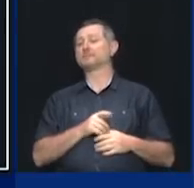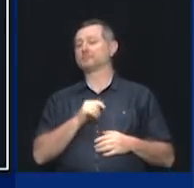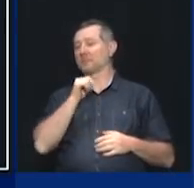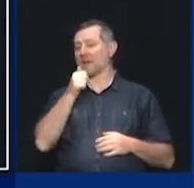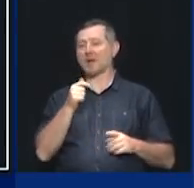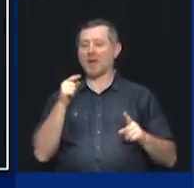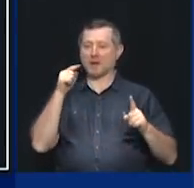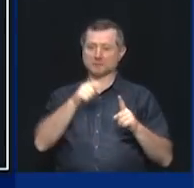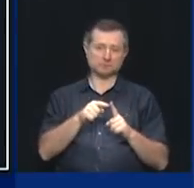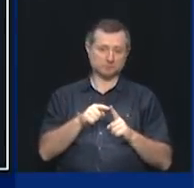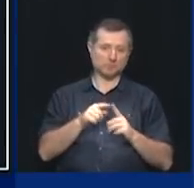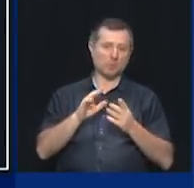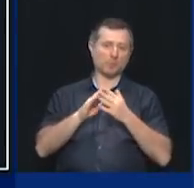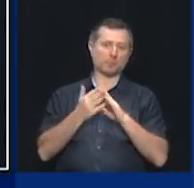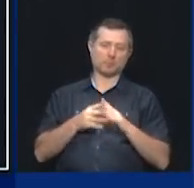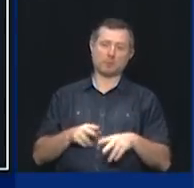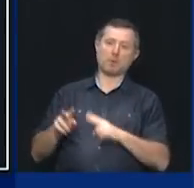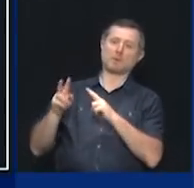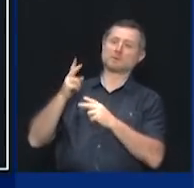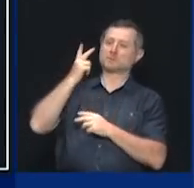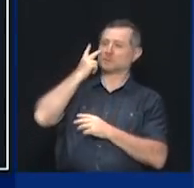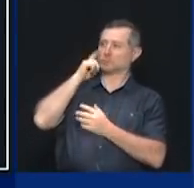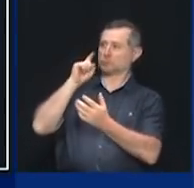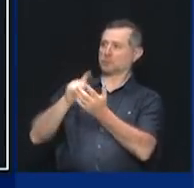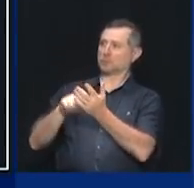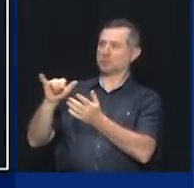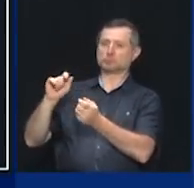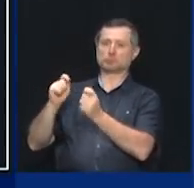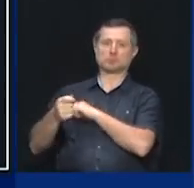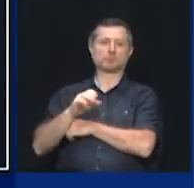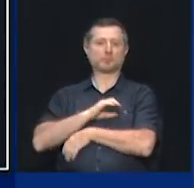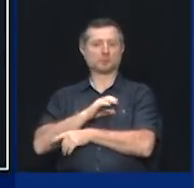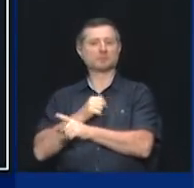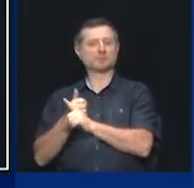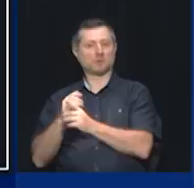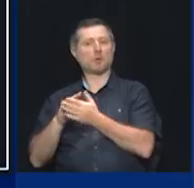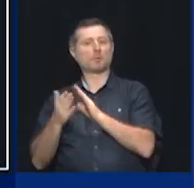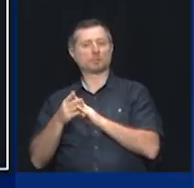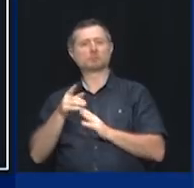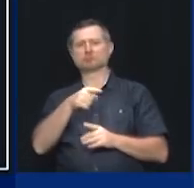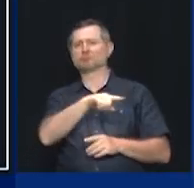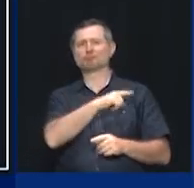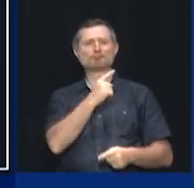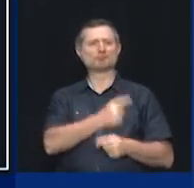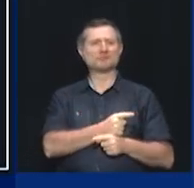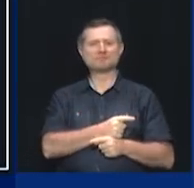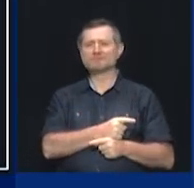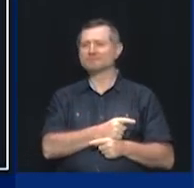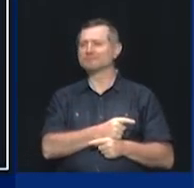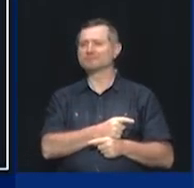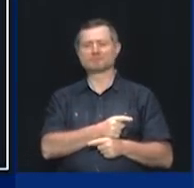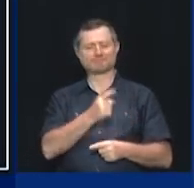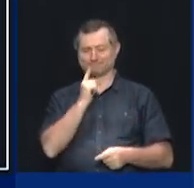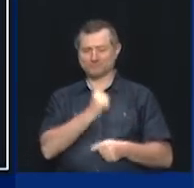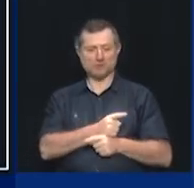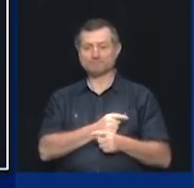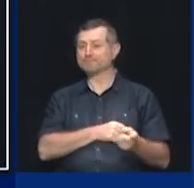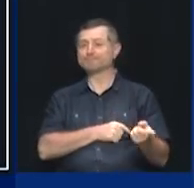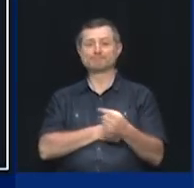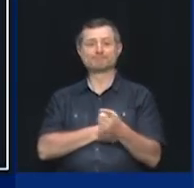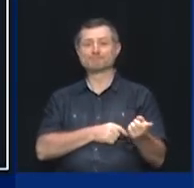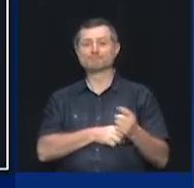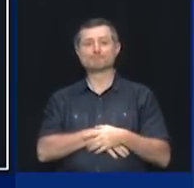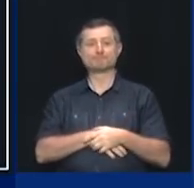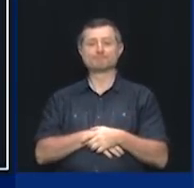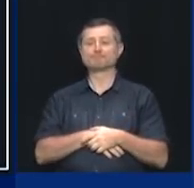real change. And they are right. They are right. But that has to be the